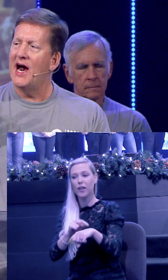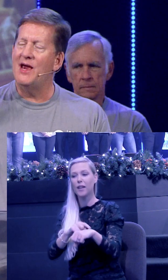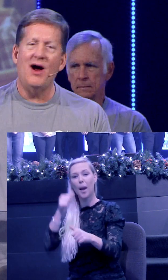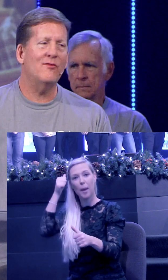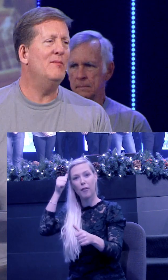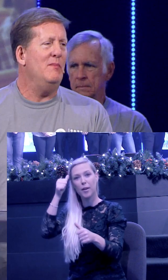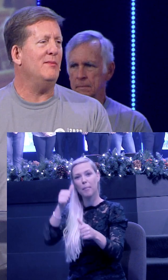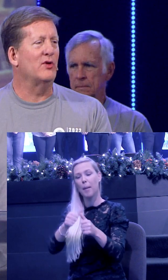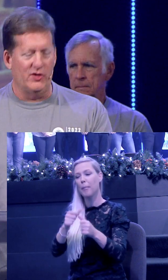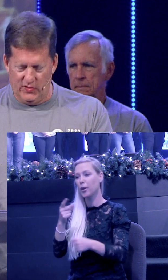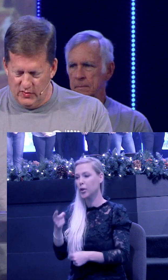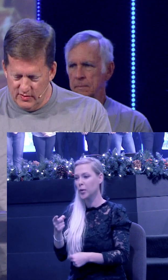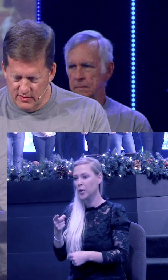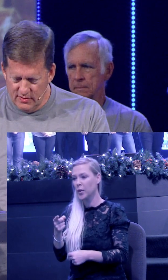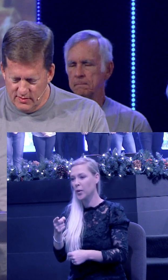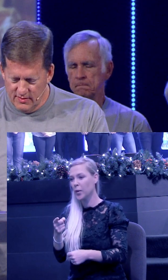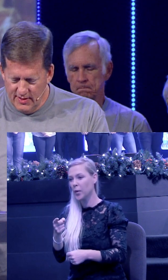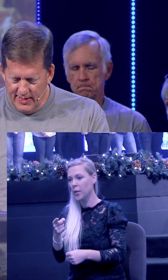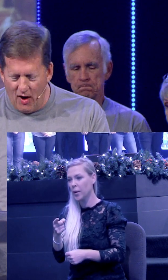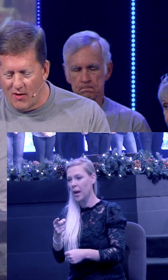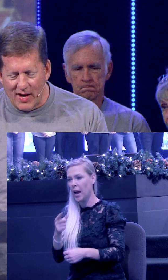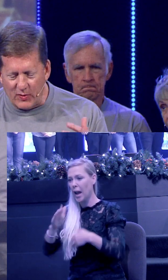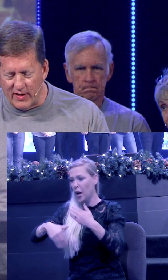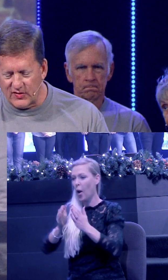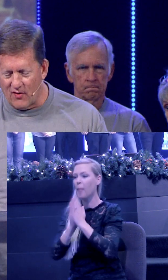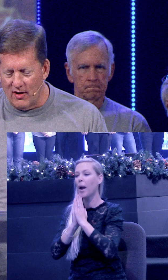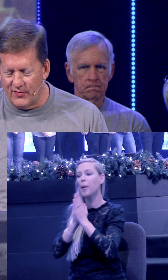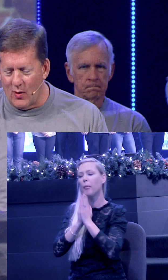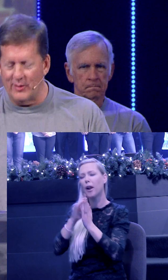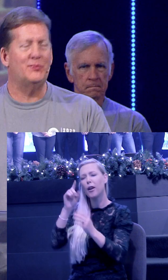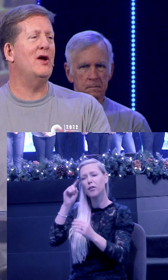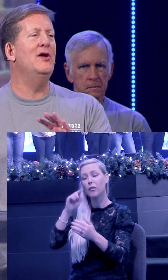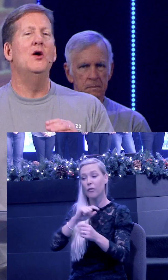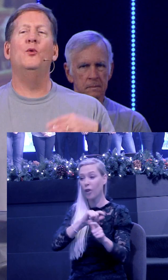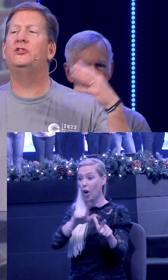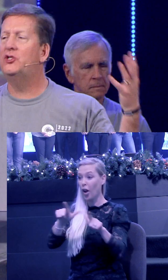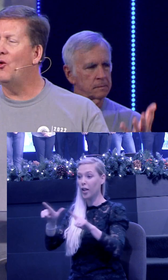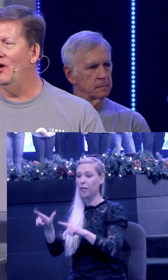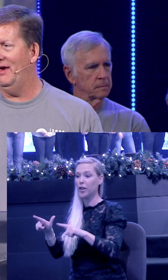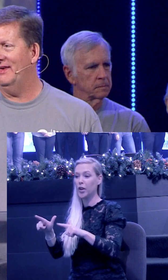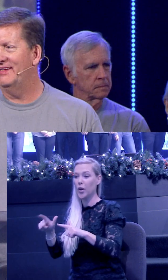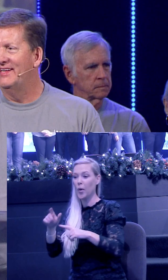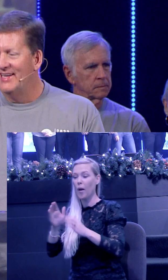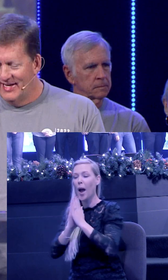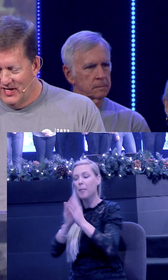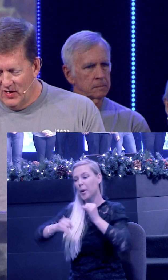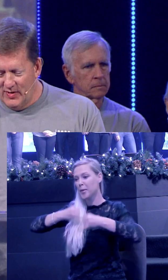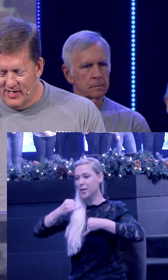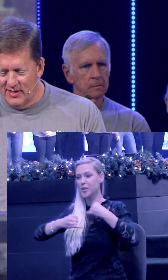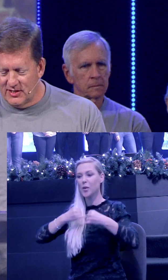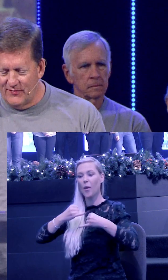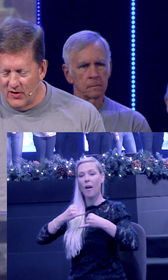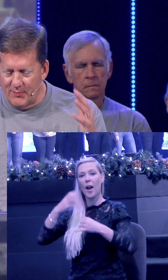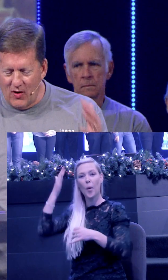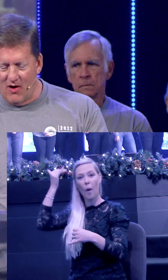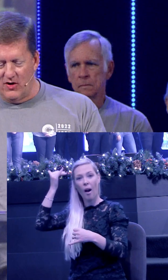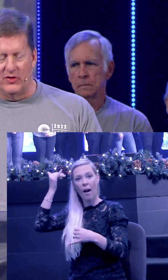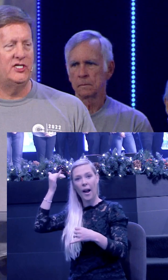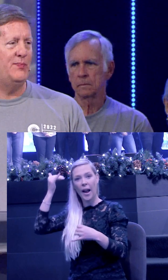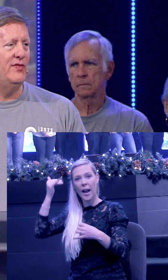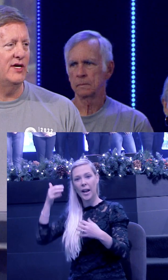every time I remember you. In all my prayers for all of you, I always pray with joy because of